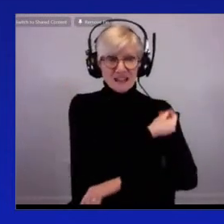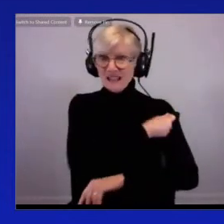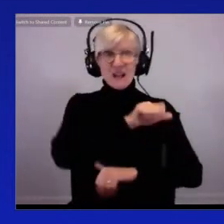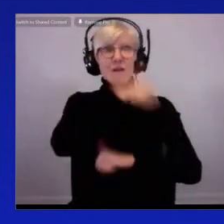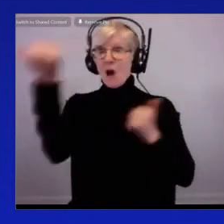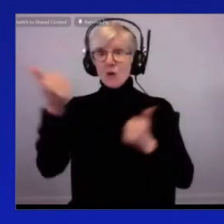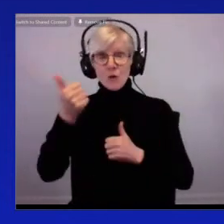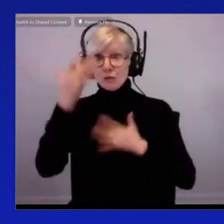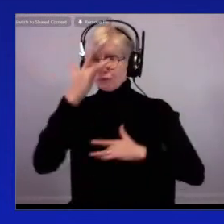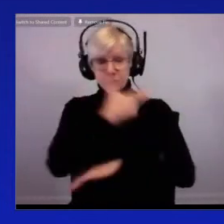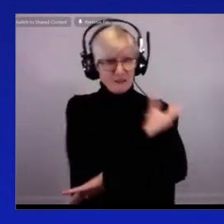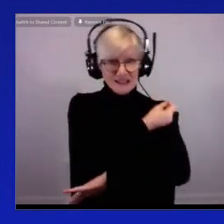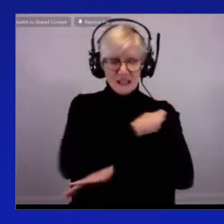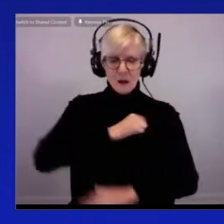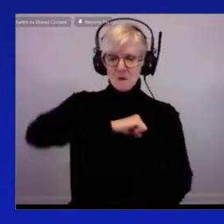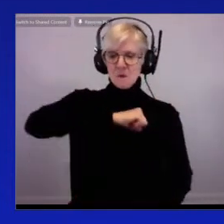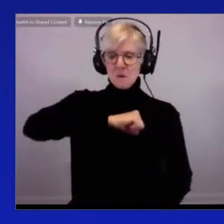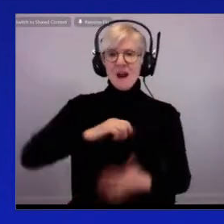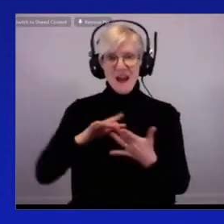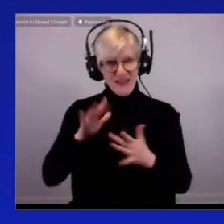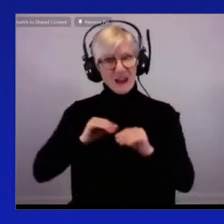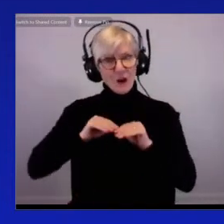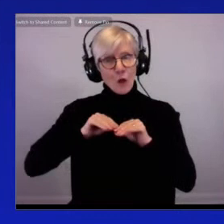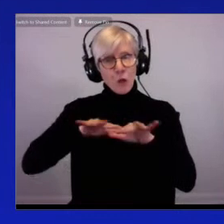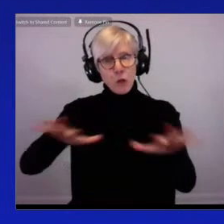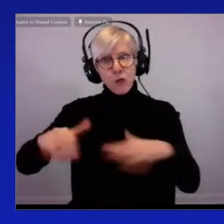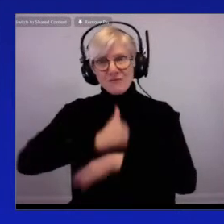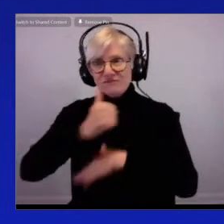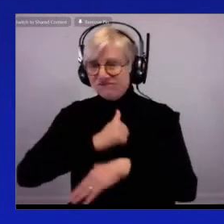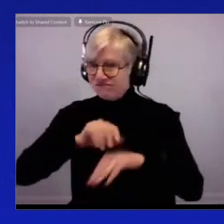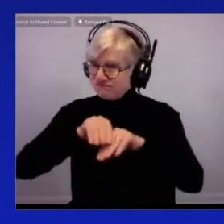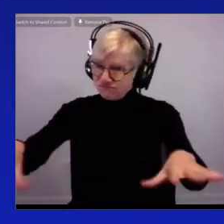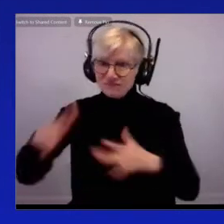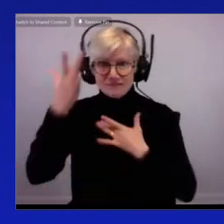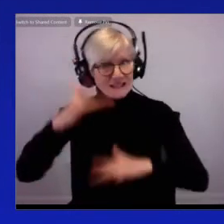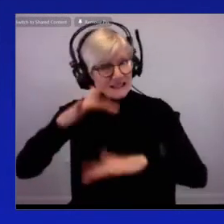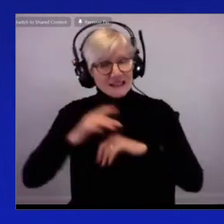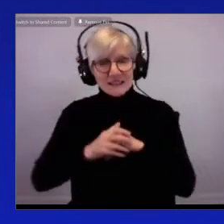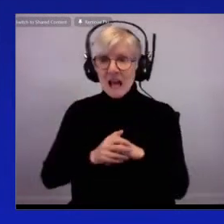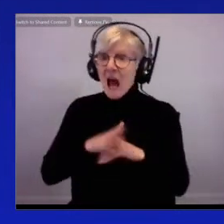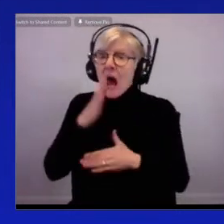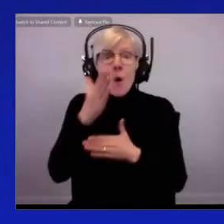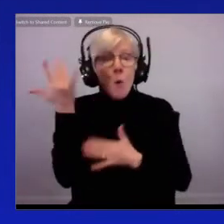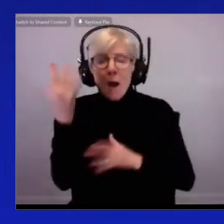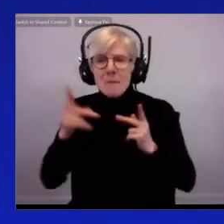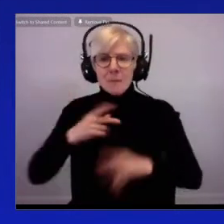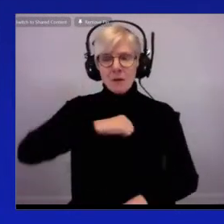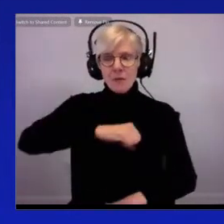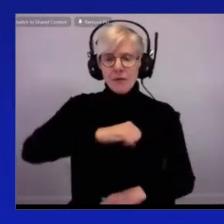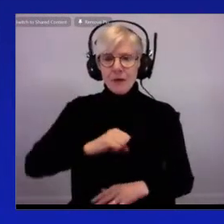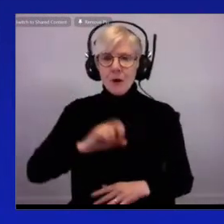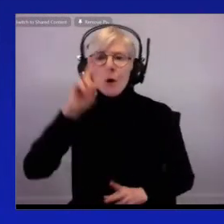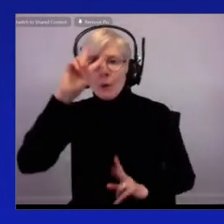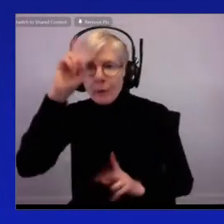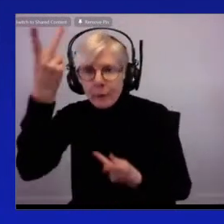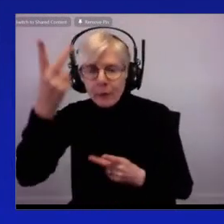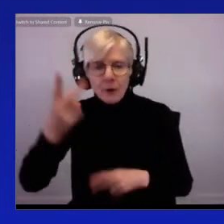this is not helped by the amount of misinformation, disinformation, and even scams that are out there on the